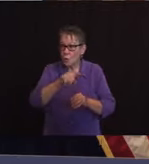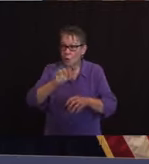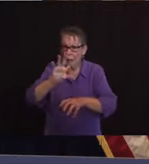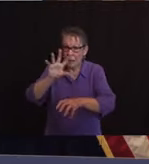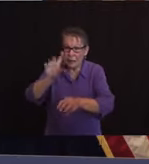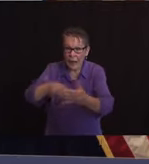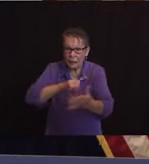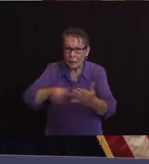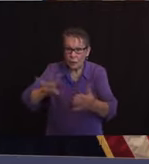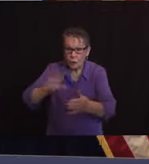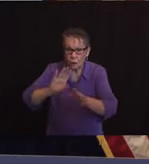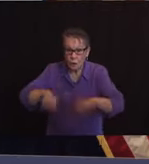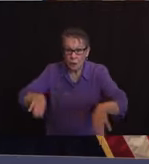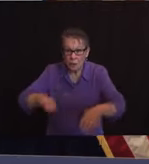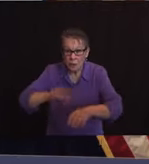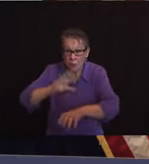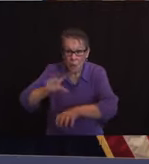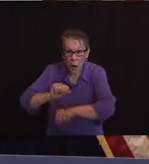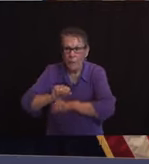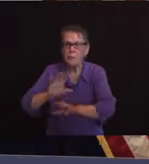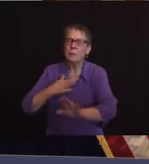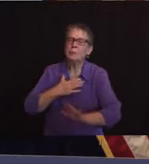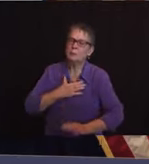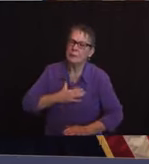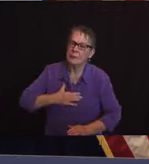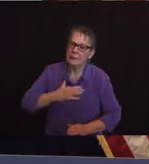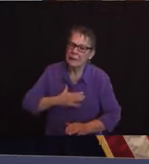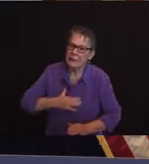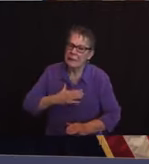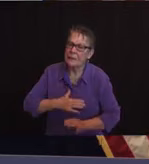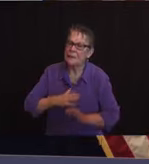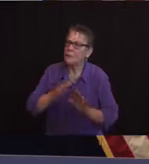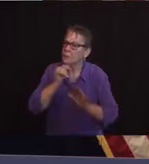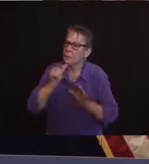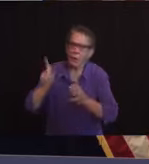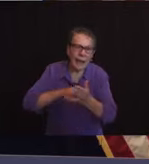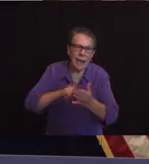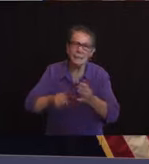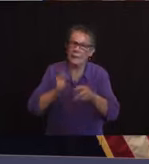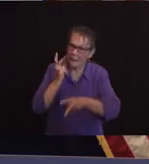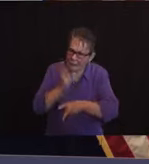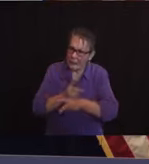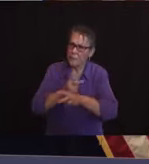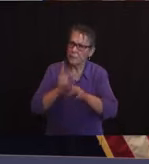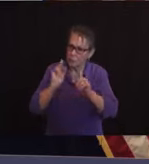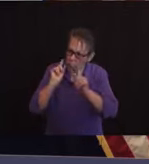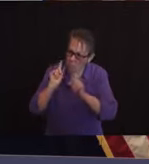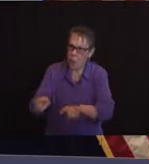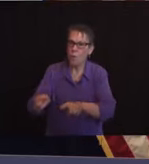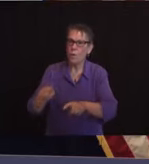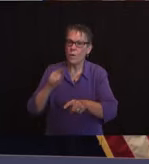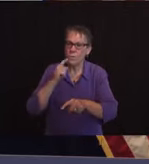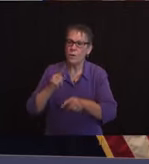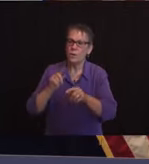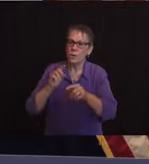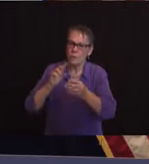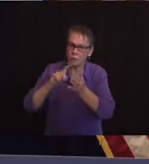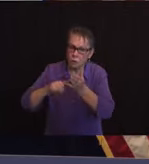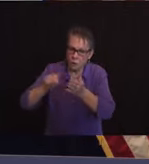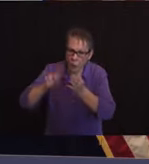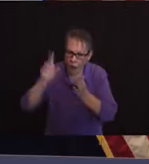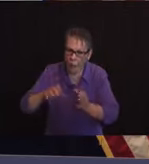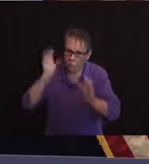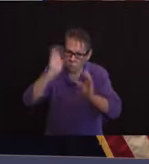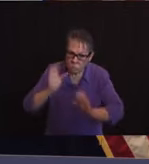of the American Academy of Pediatrics to improve screening rates by connecting with the medical community, preschool services,